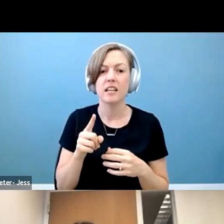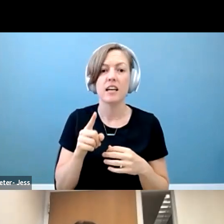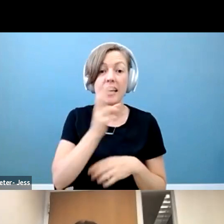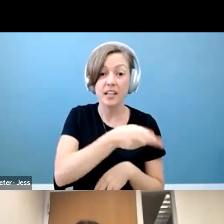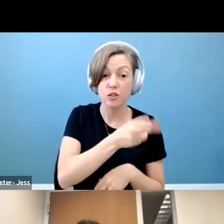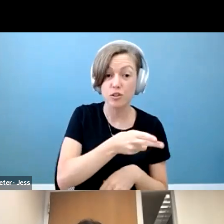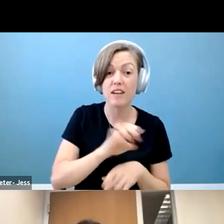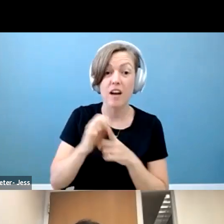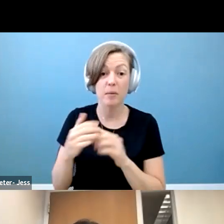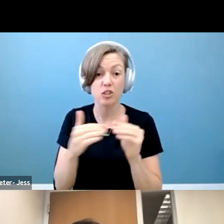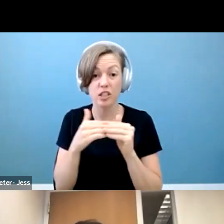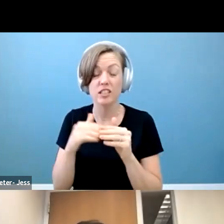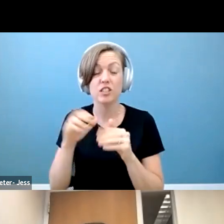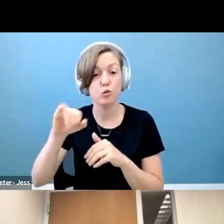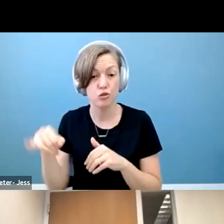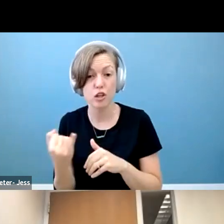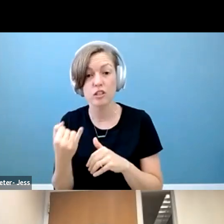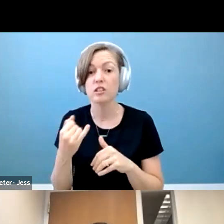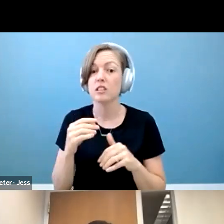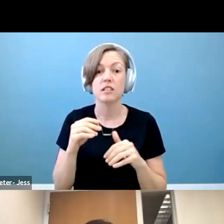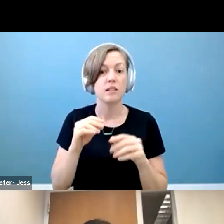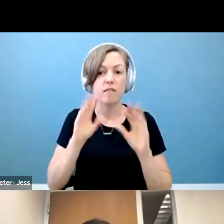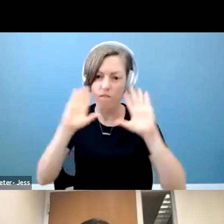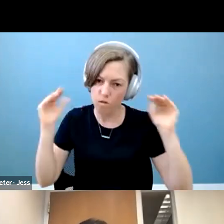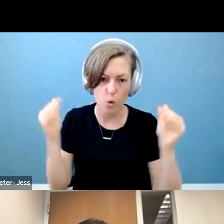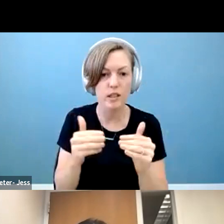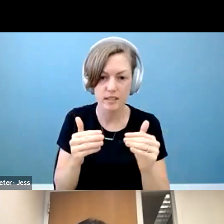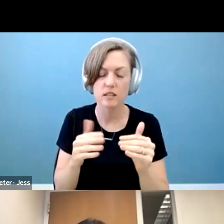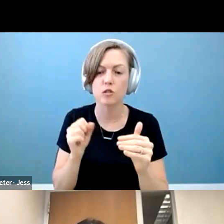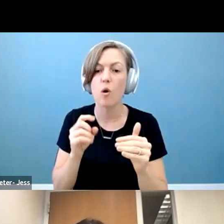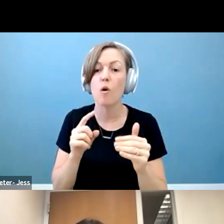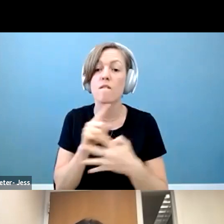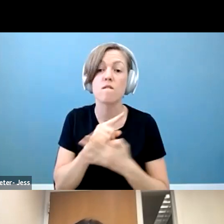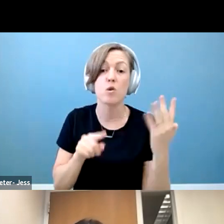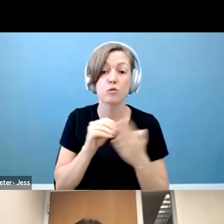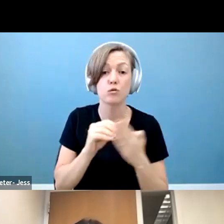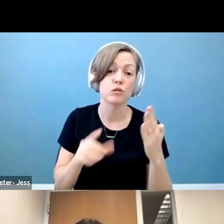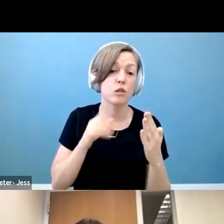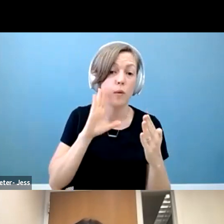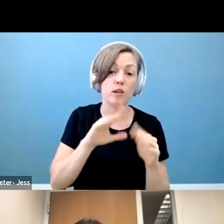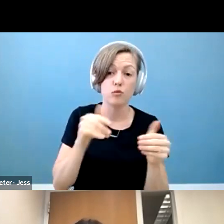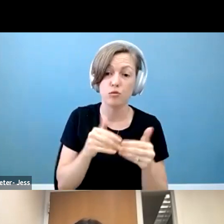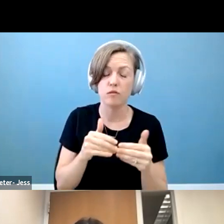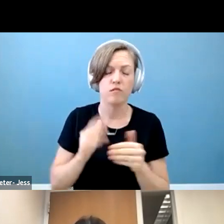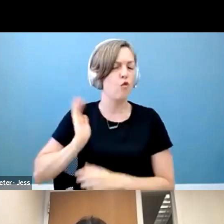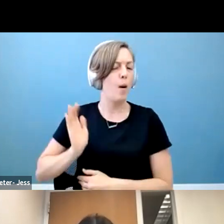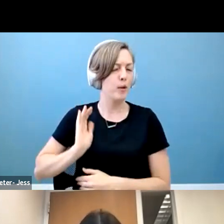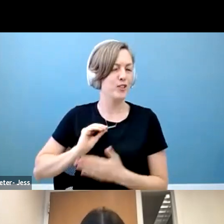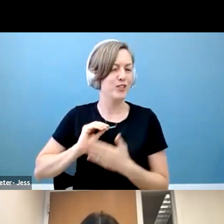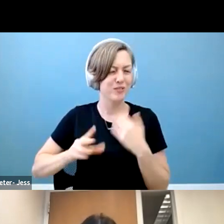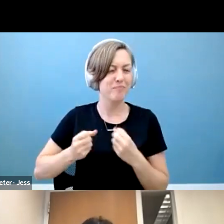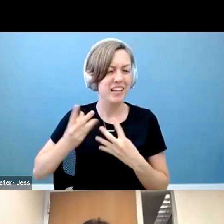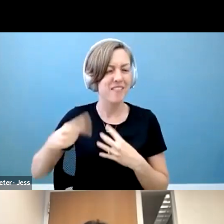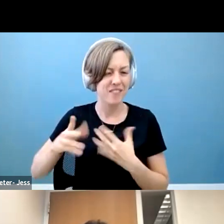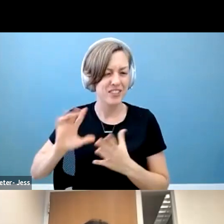environmental justice and social justice at its center. So the 4 students I will be introducing, are former students, many of them as